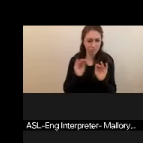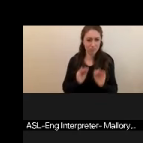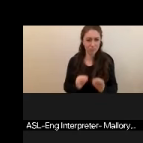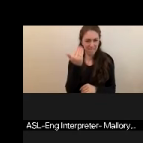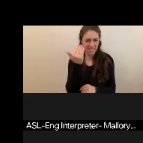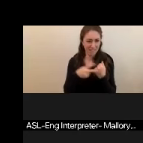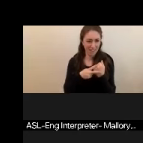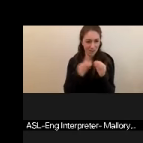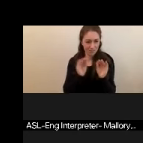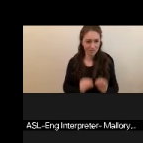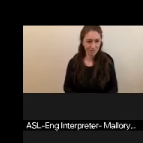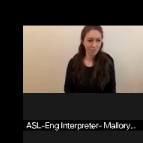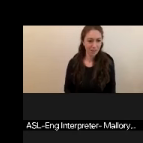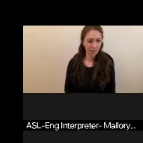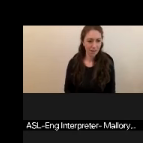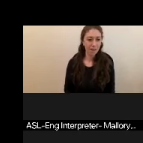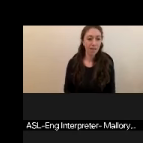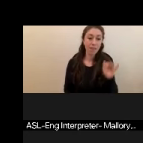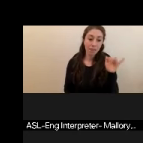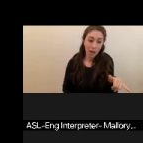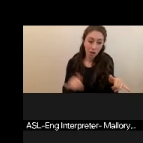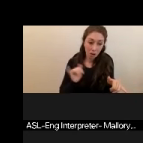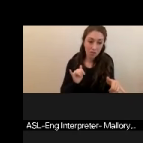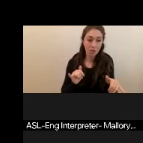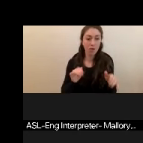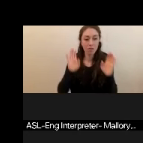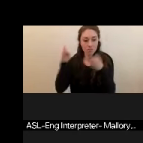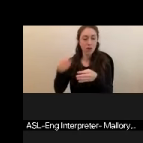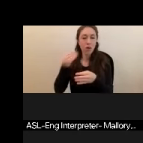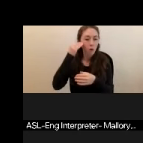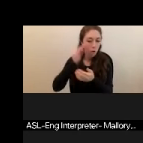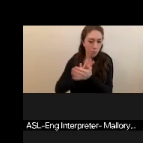In addition to that project, our archive, like I said, focuses on home movies from